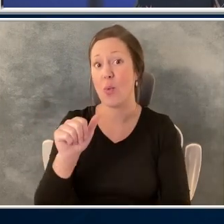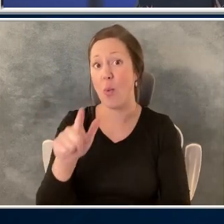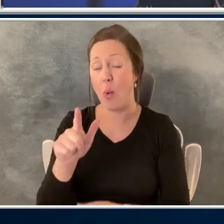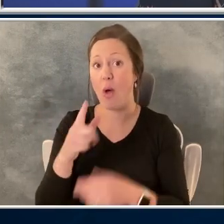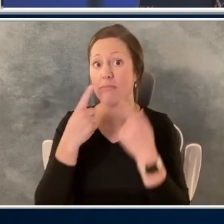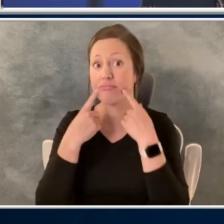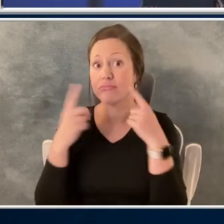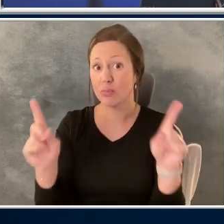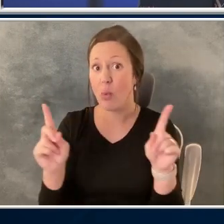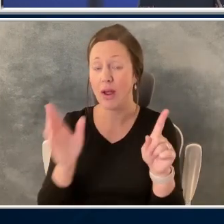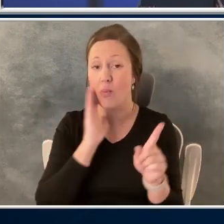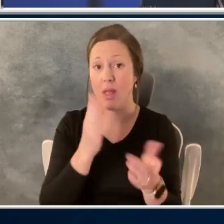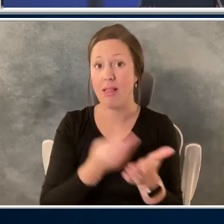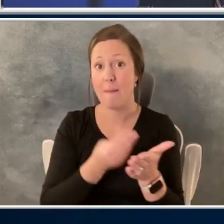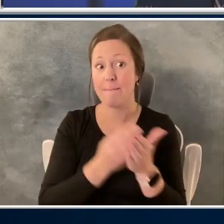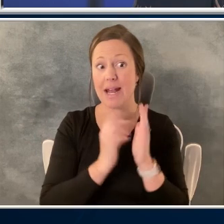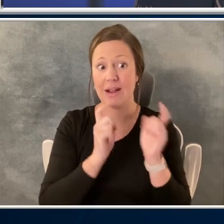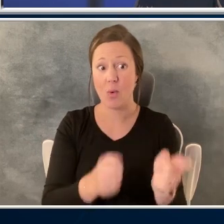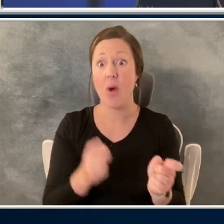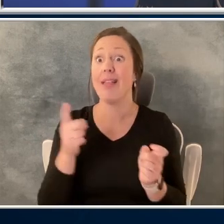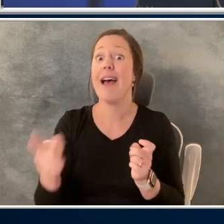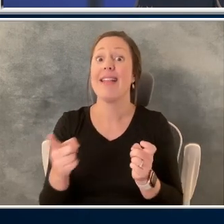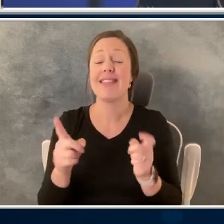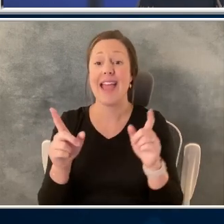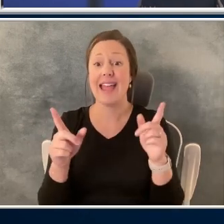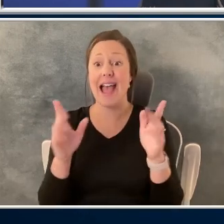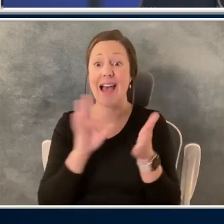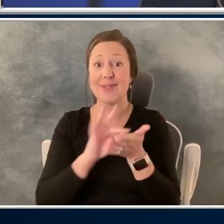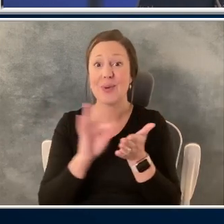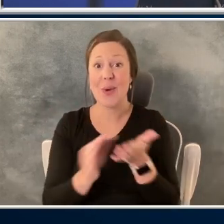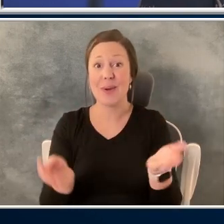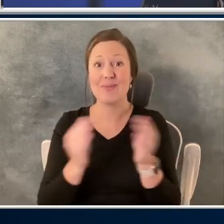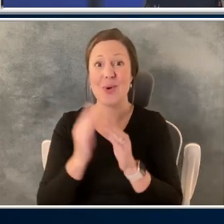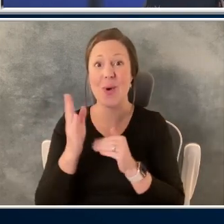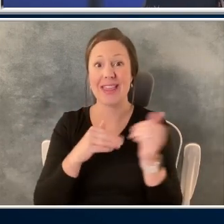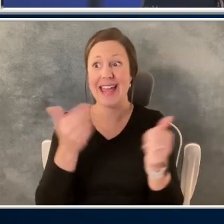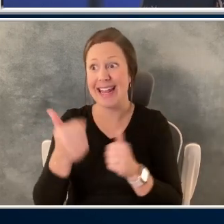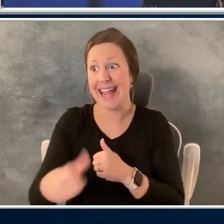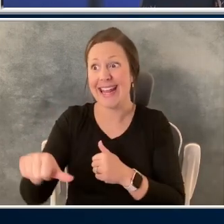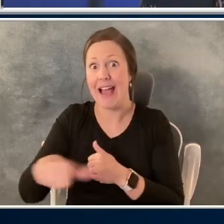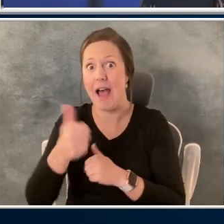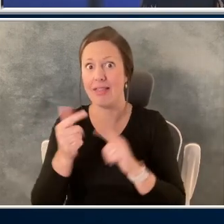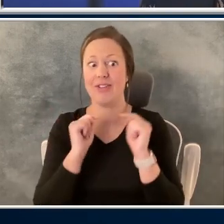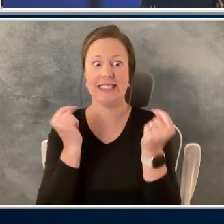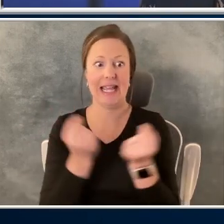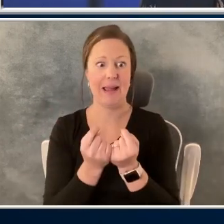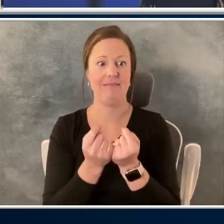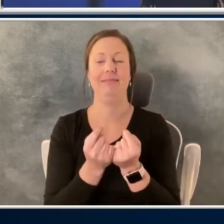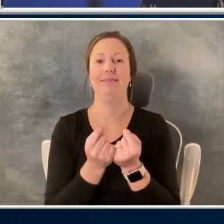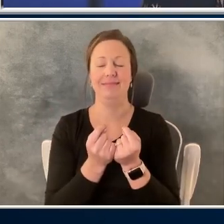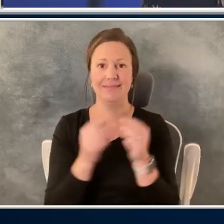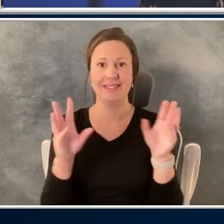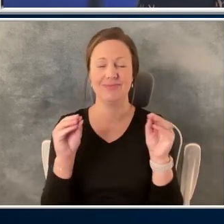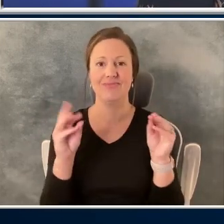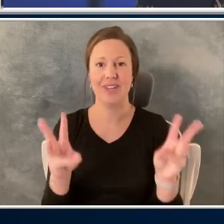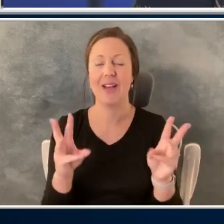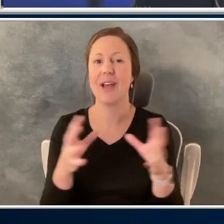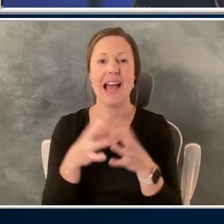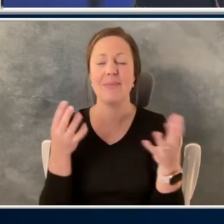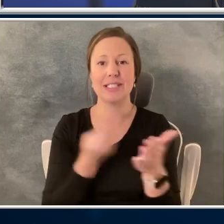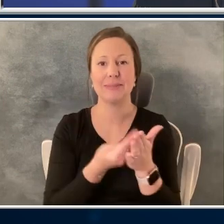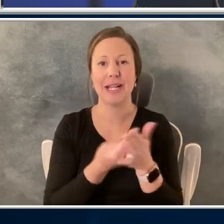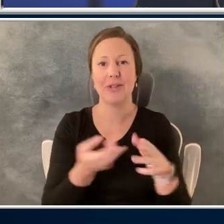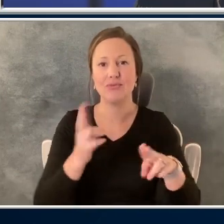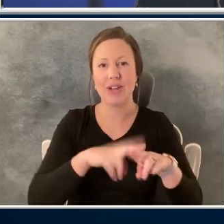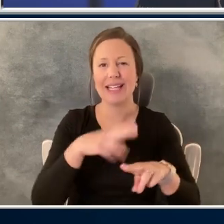Current have scored more goals than any other team in the league, a record. How much has been raised? And then most importantly, where's that money going